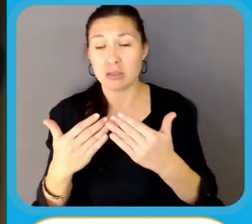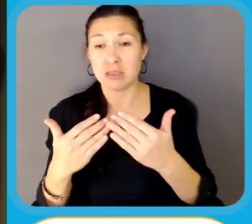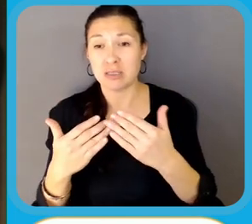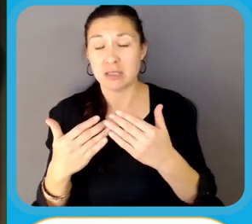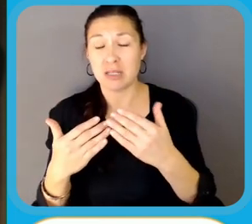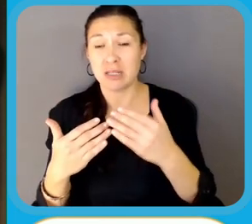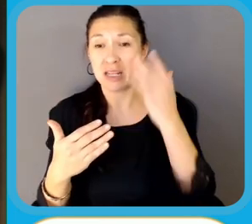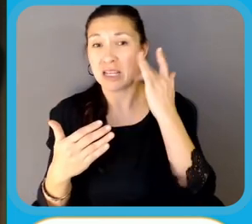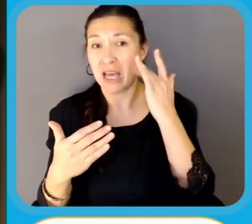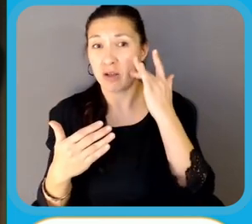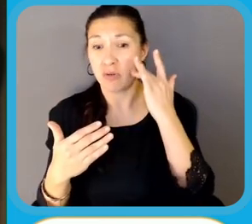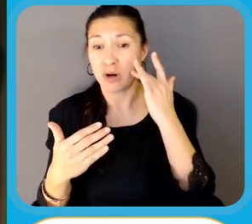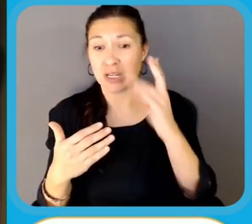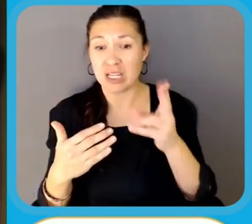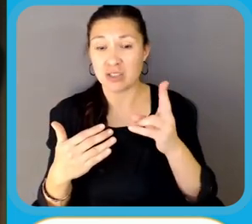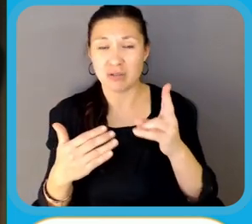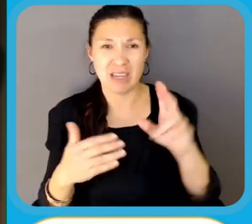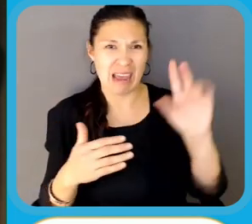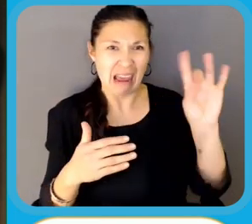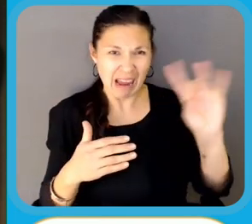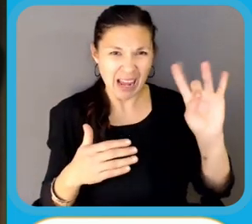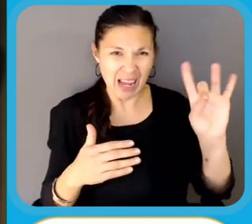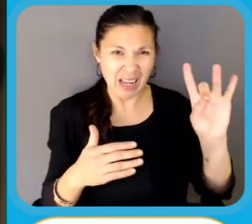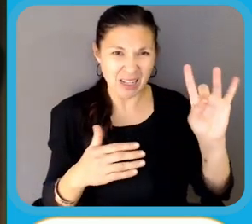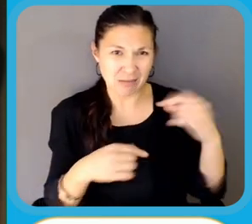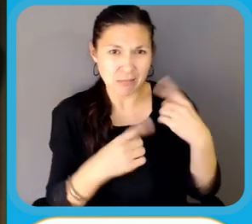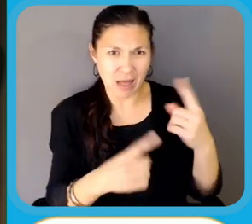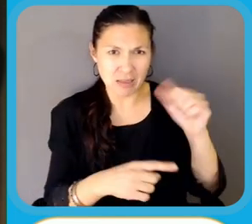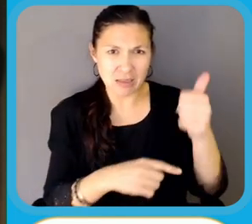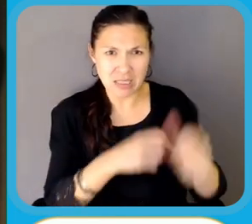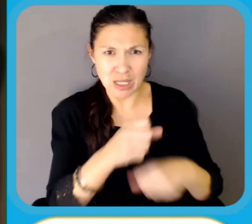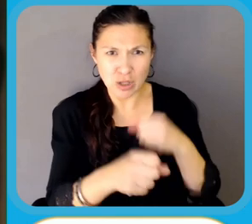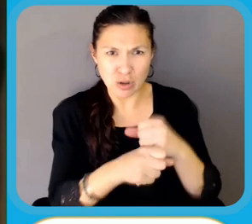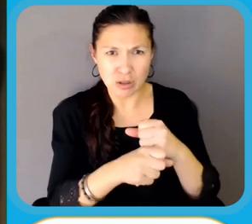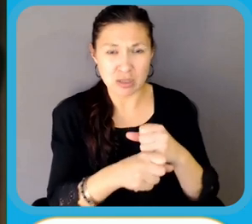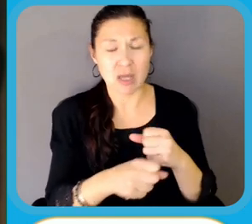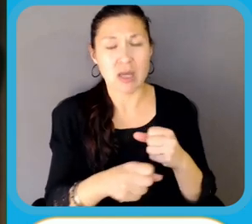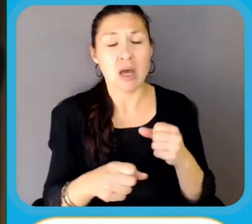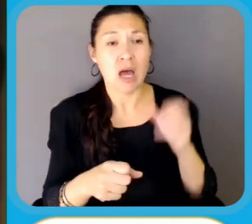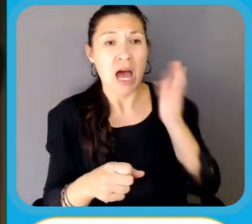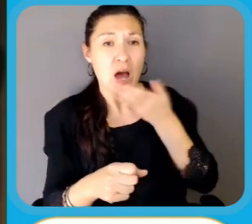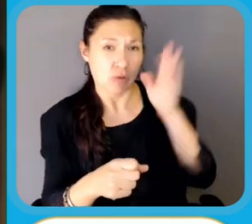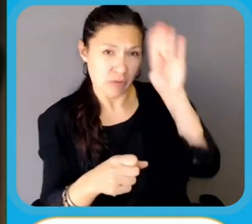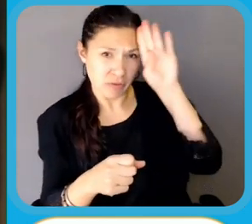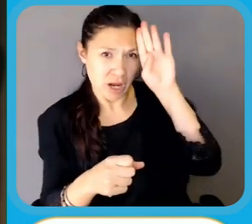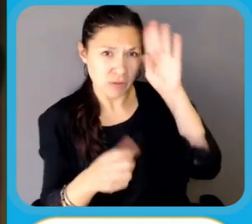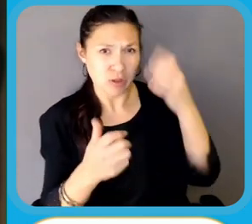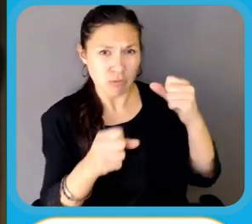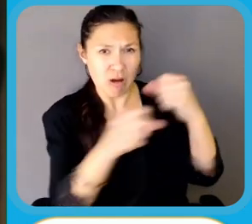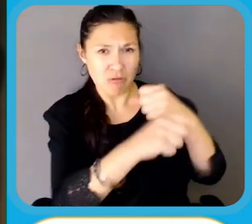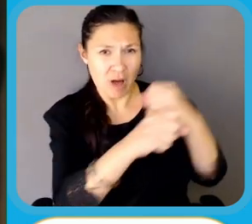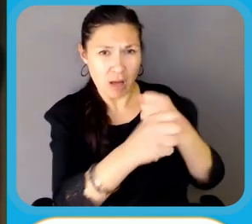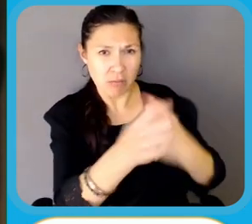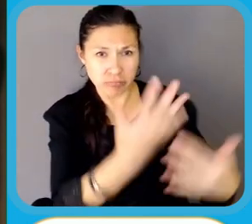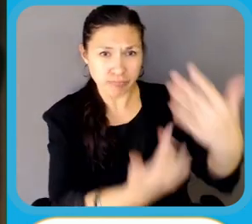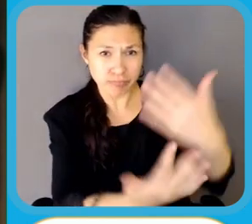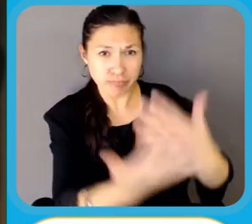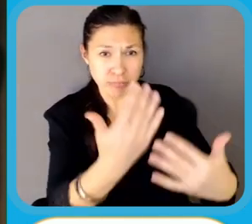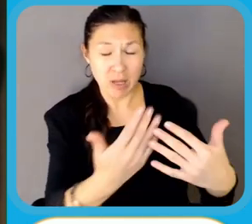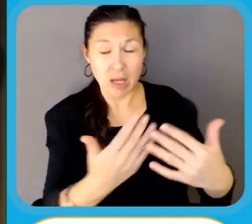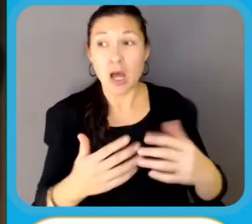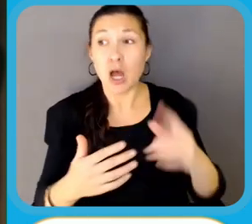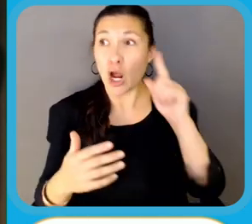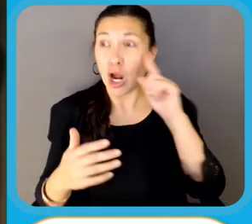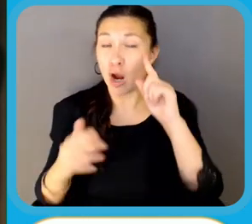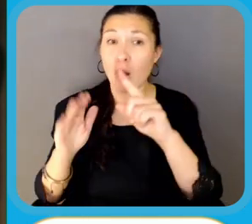This job takes a toll on my members, not just battling record blazes, but when the alarm comes in and California firefighters answer the